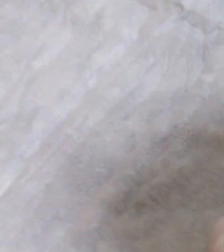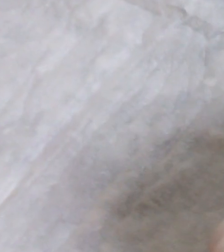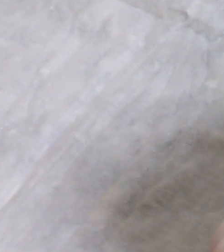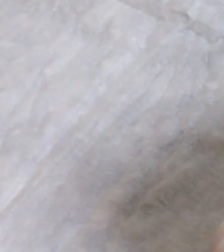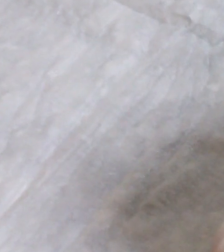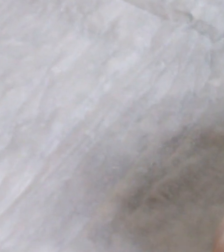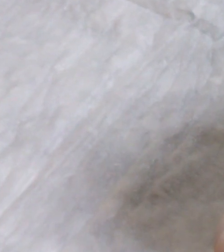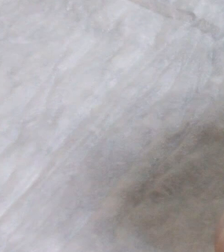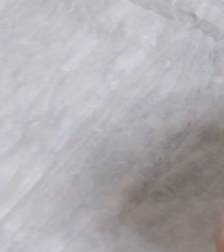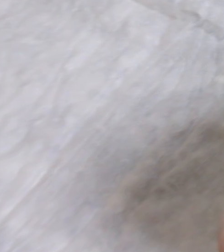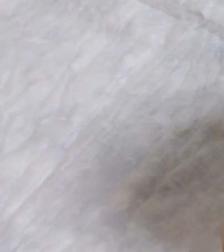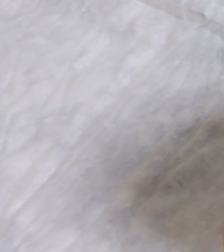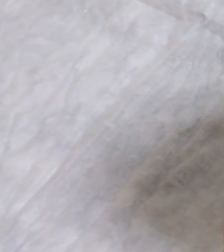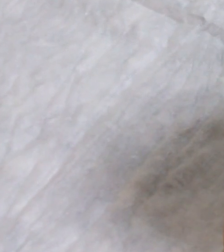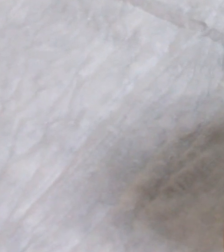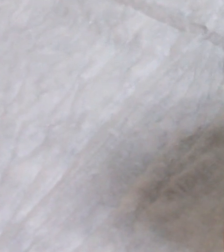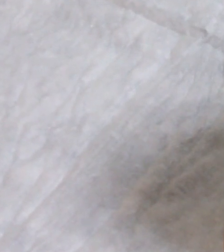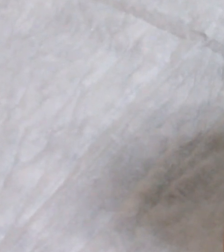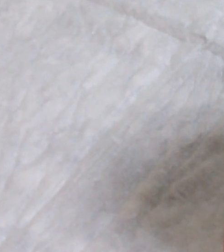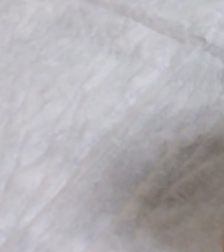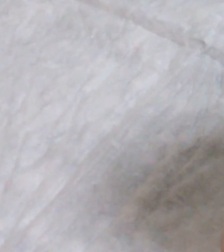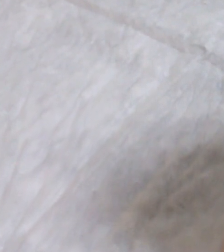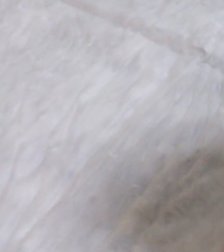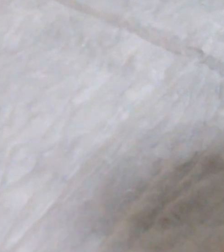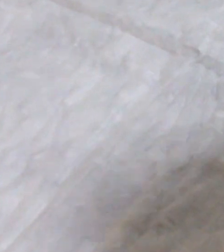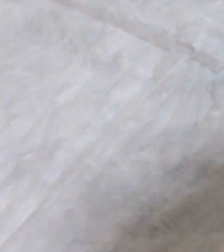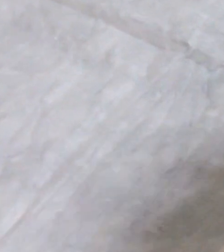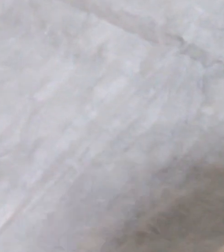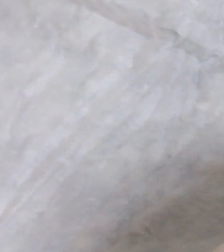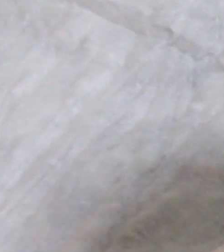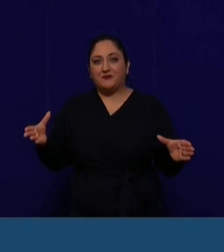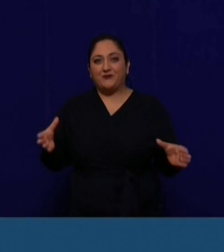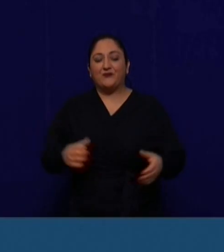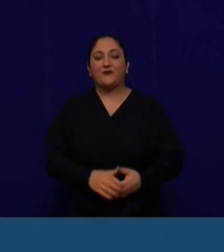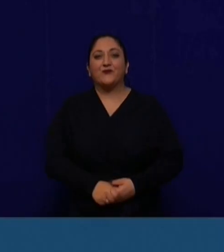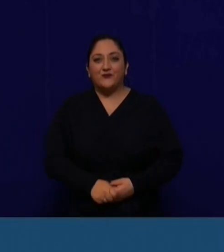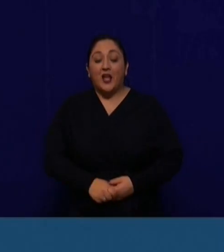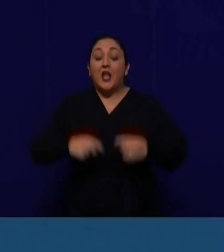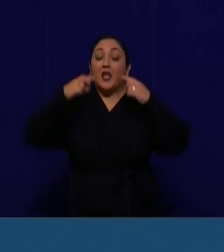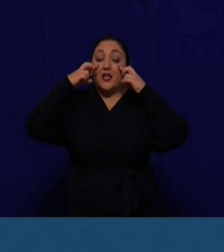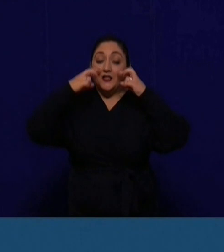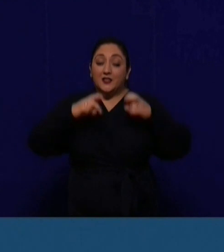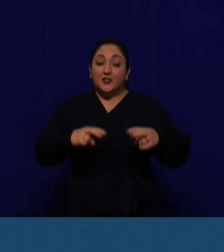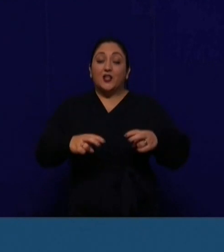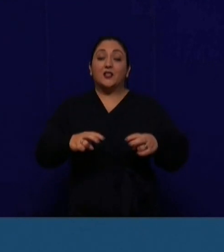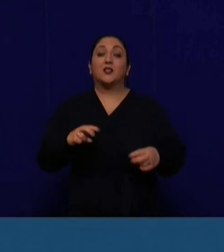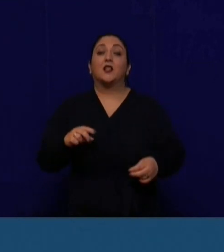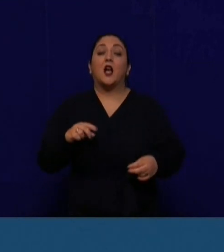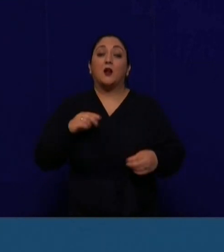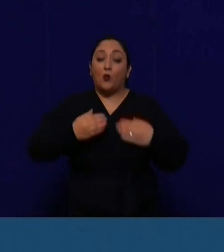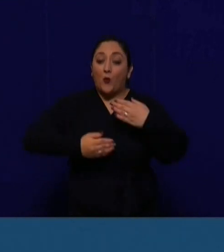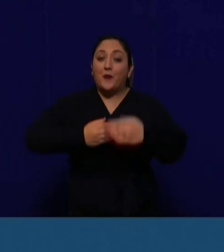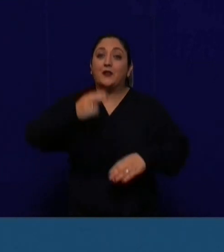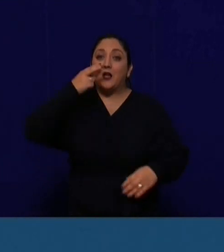mill-ġimgħa l-AstraZeneca se tibda tingħata lil persuni li għandhom sa 70 sena. Riċerka ħarġet wara bqajna nsegwa